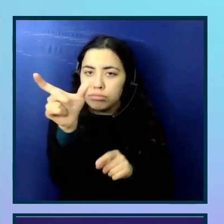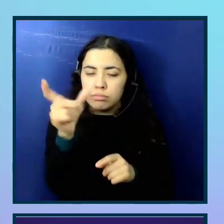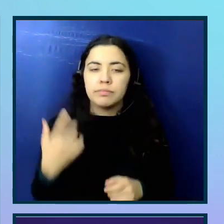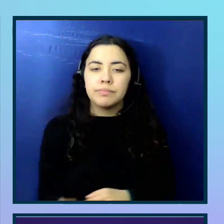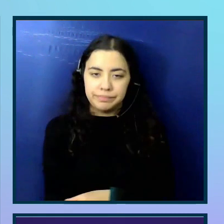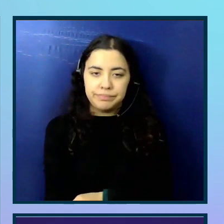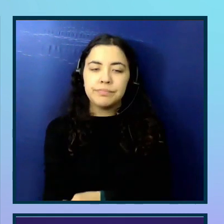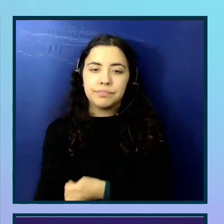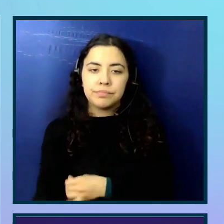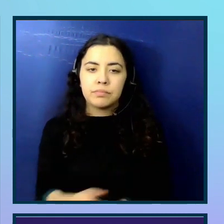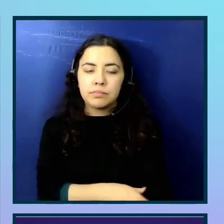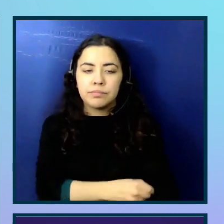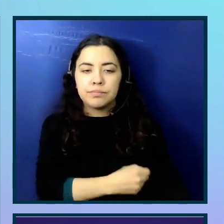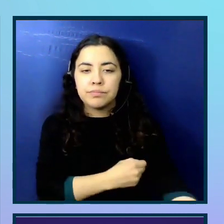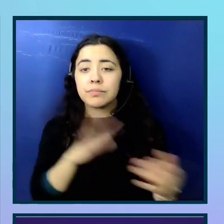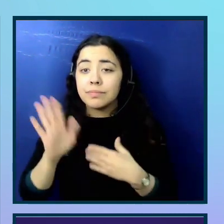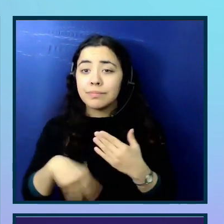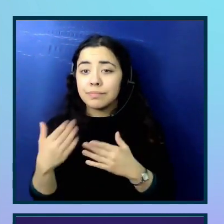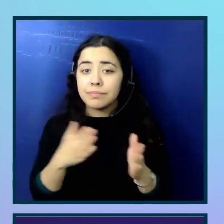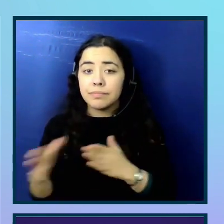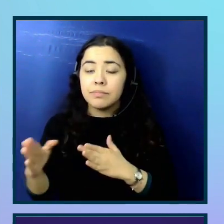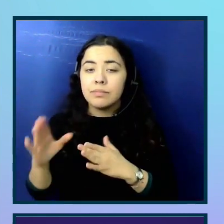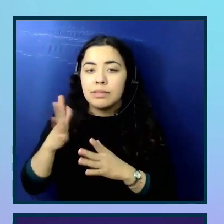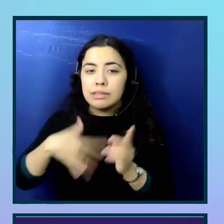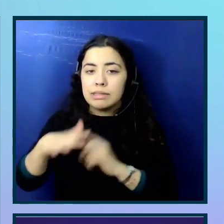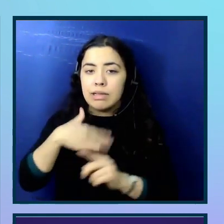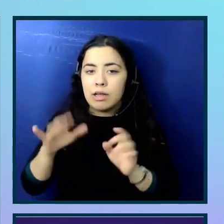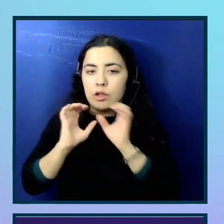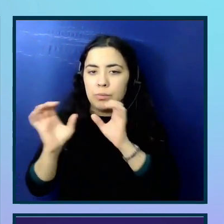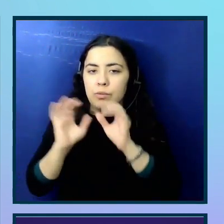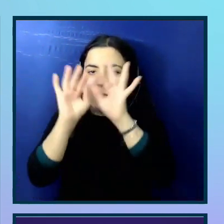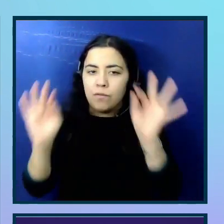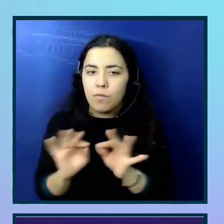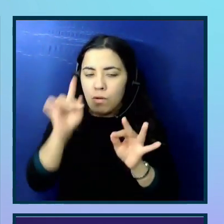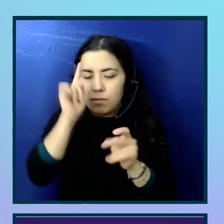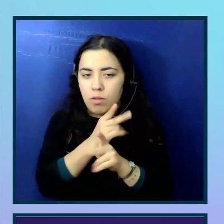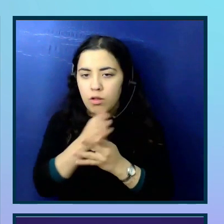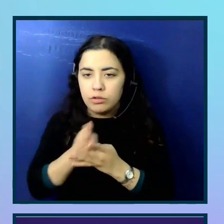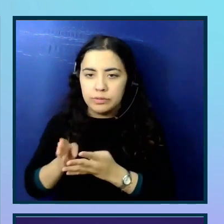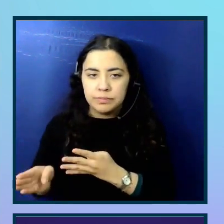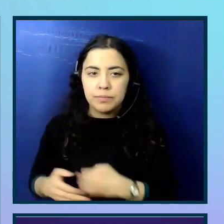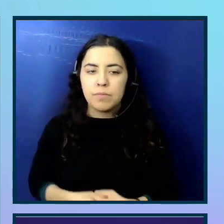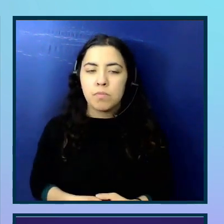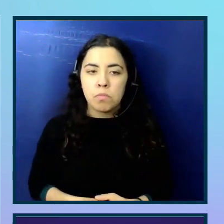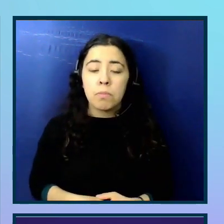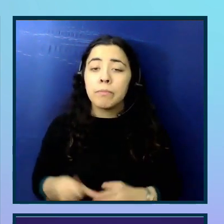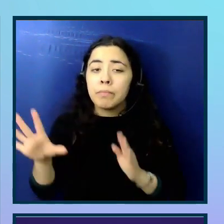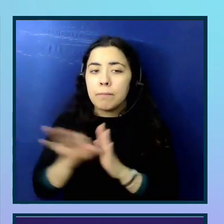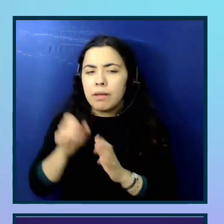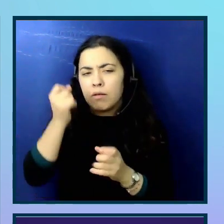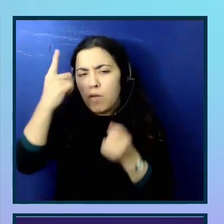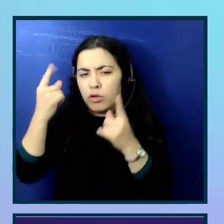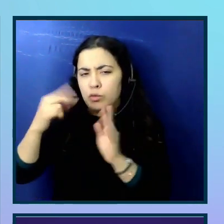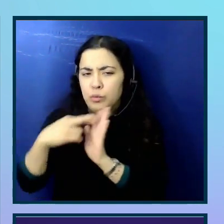Awesome. Next up is settings and communicating form logic. So pick logic and rules